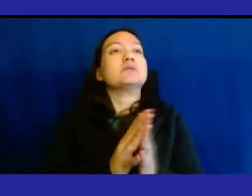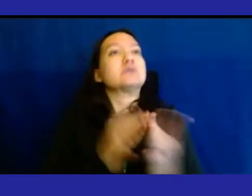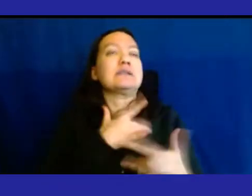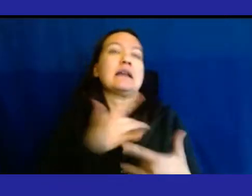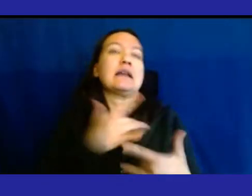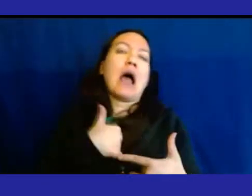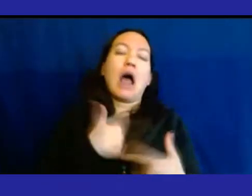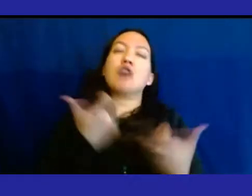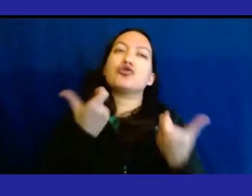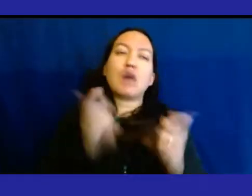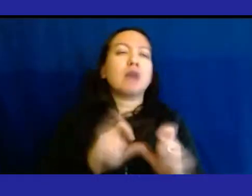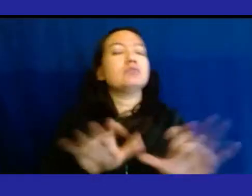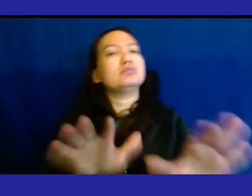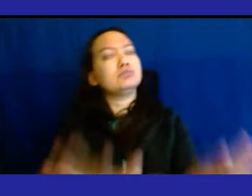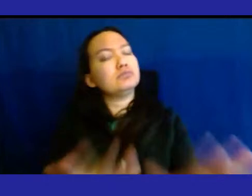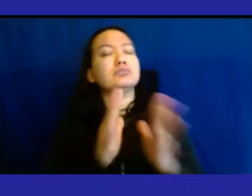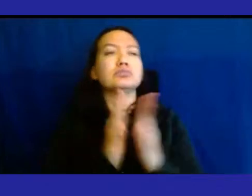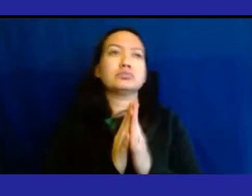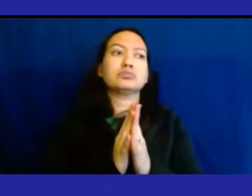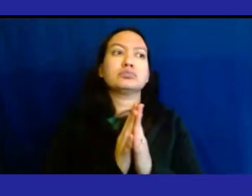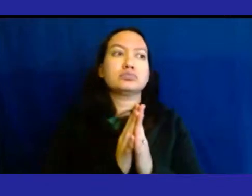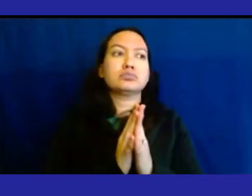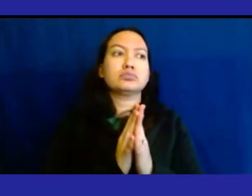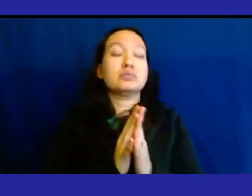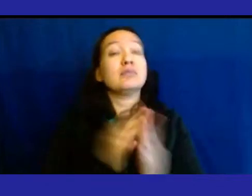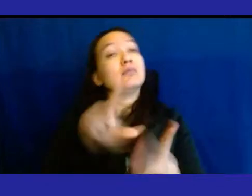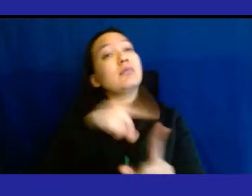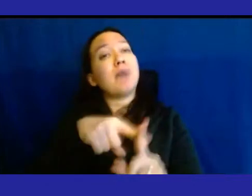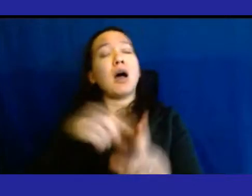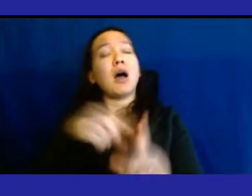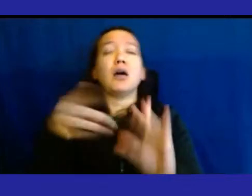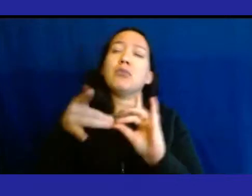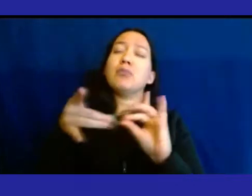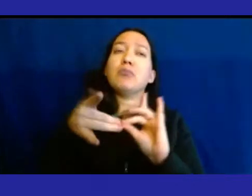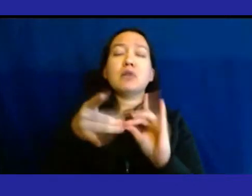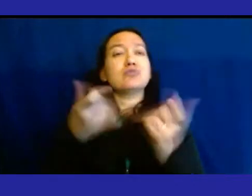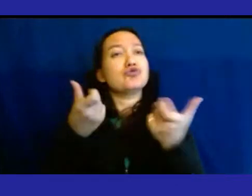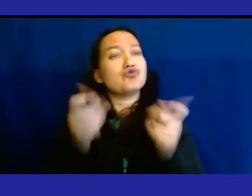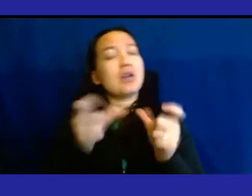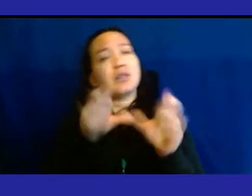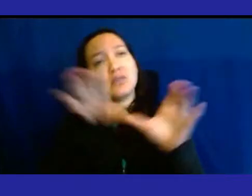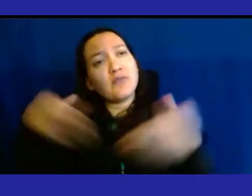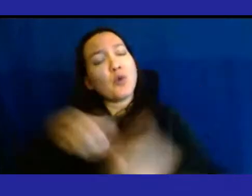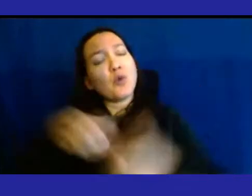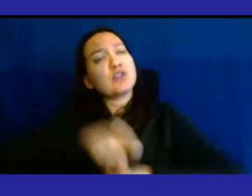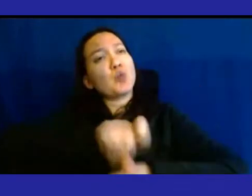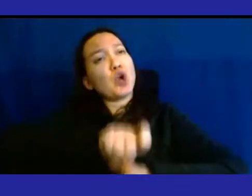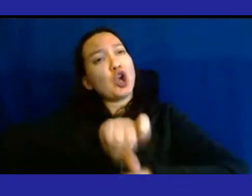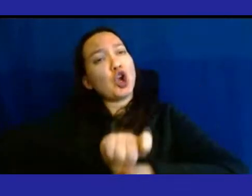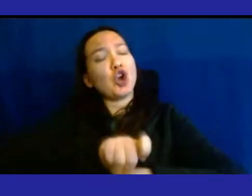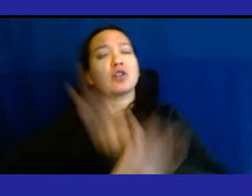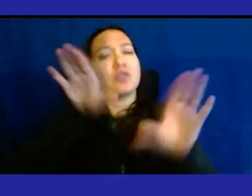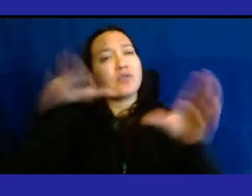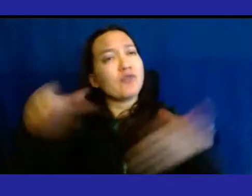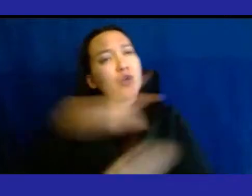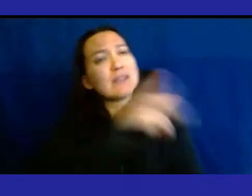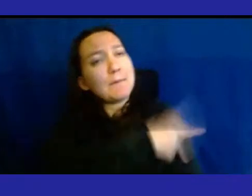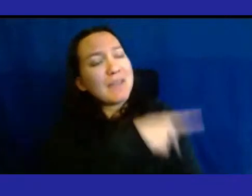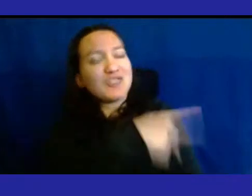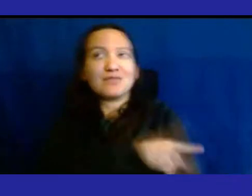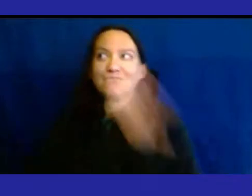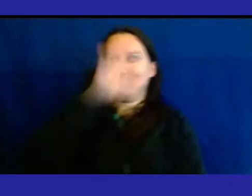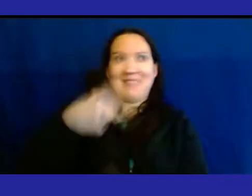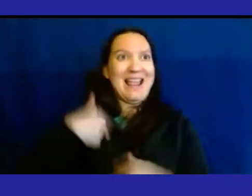try to say something, positive about, trying to focus on work and our patients. But of course, I